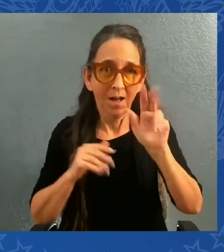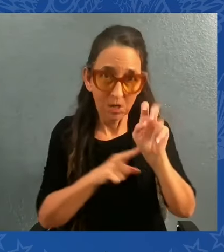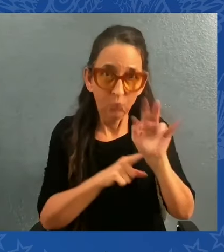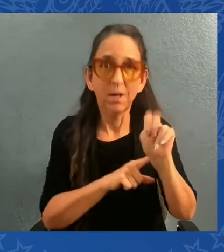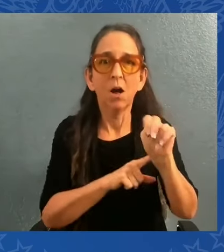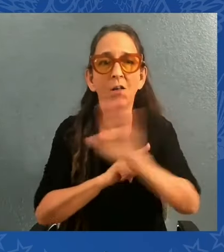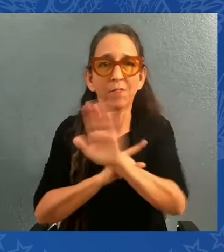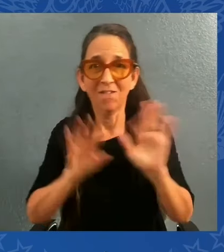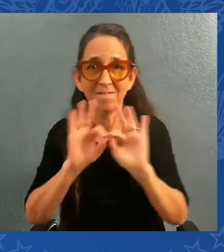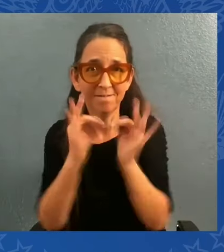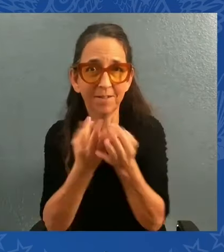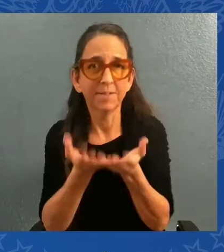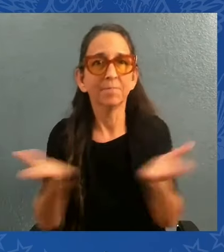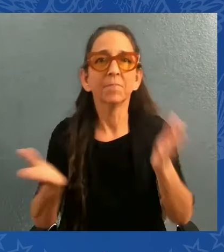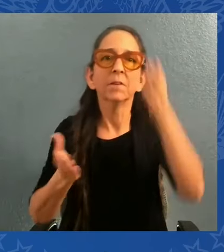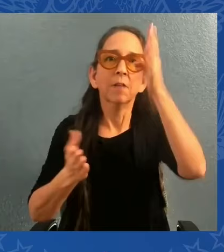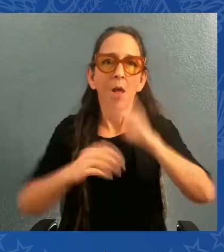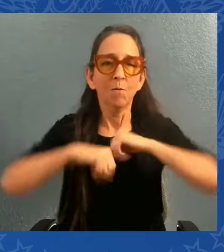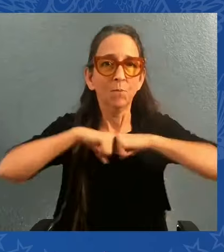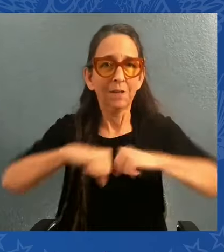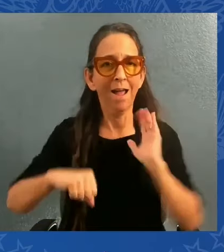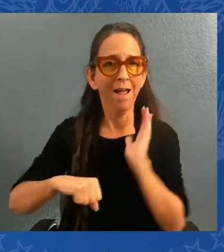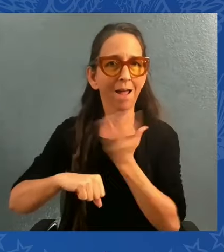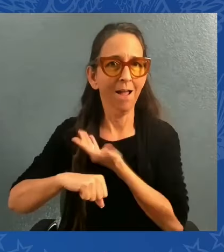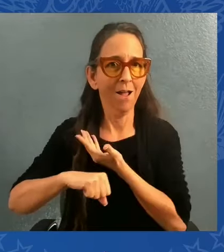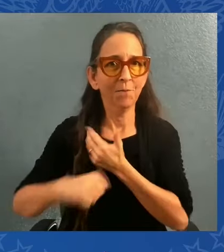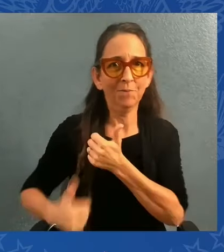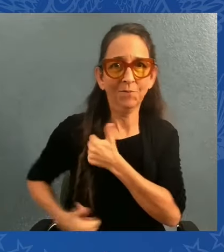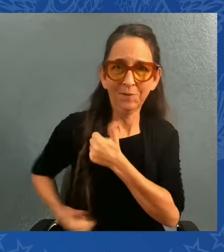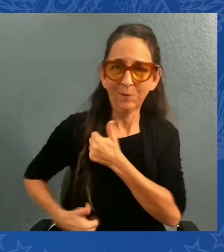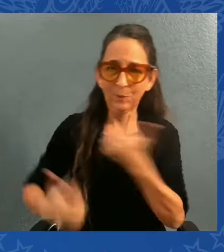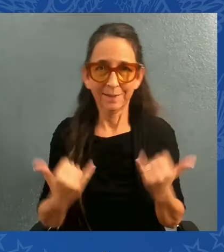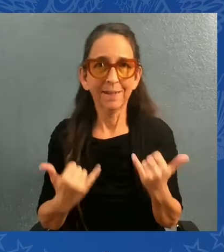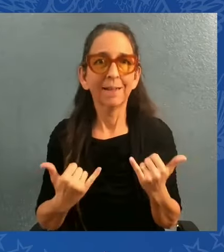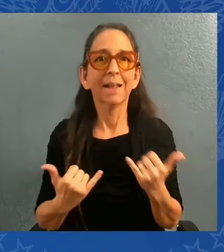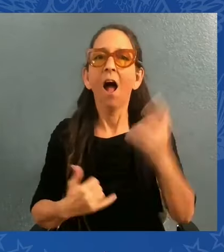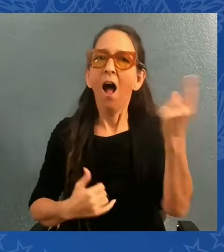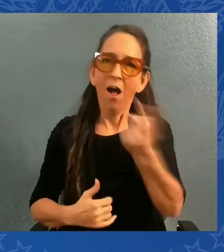today and always. God love you. Thank you so much.